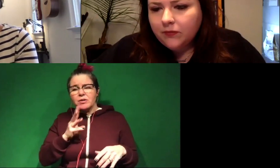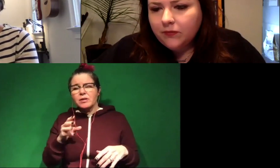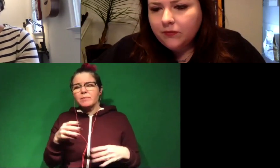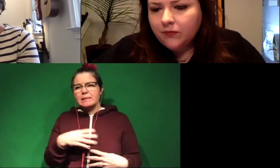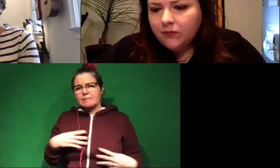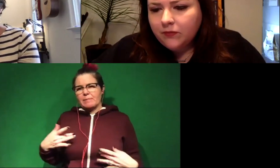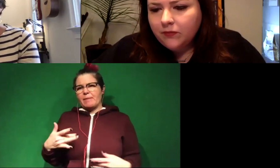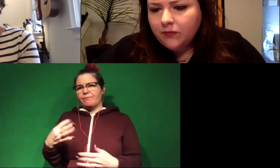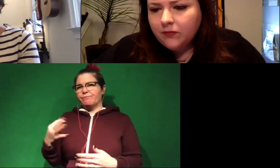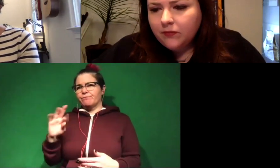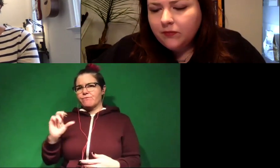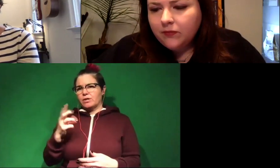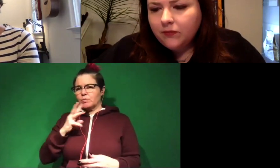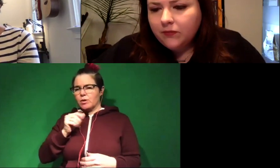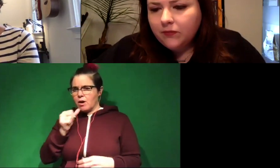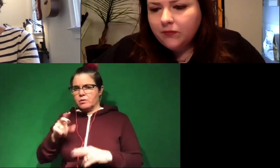water. And